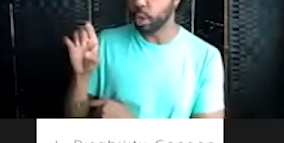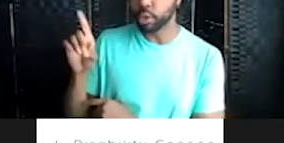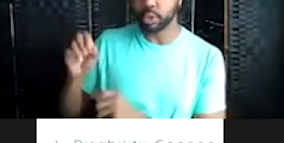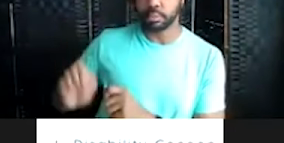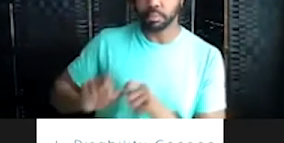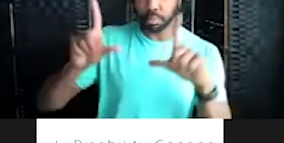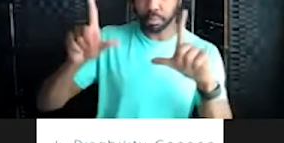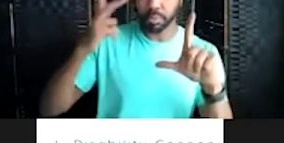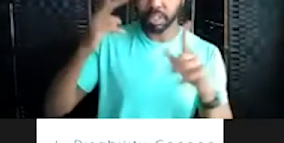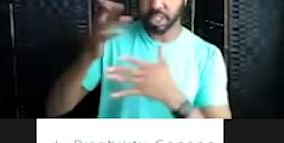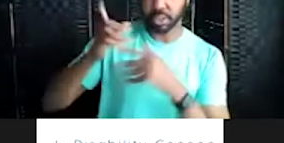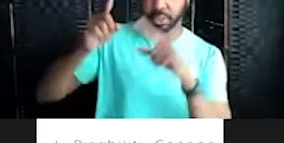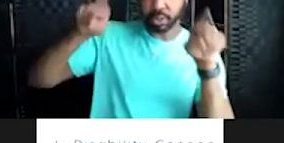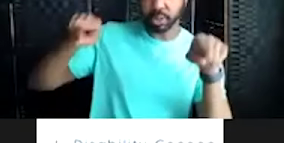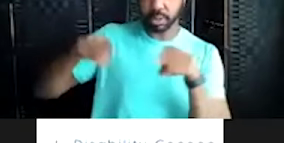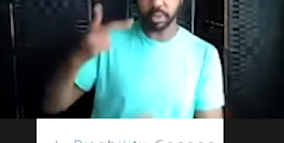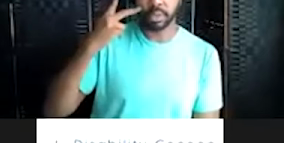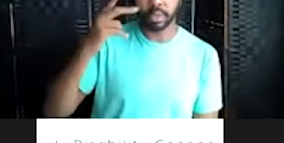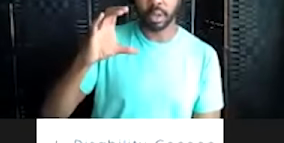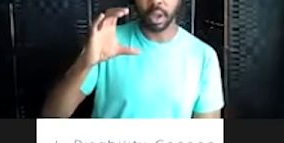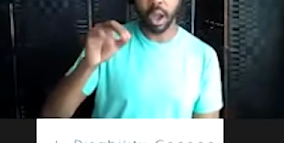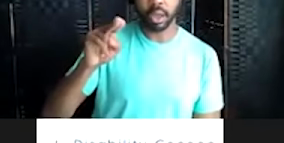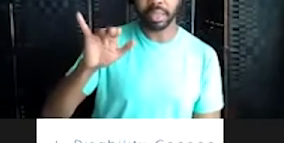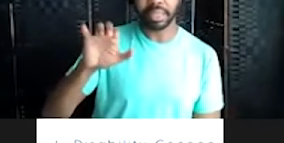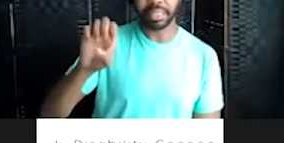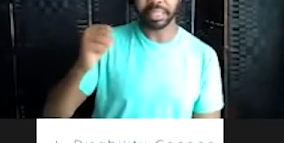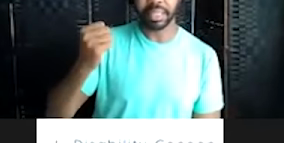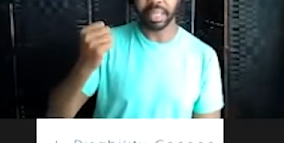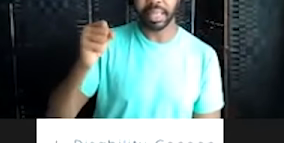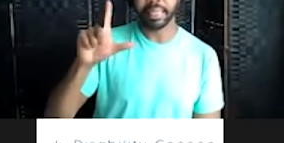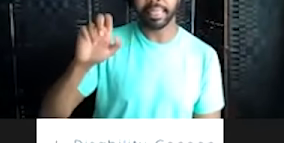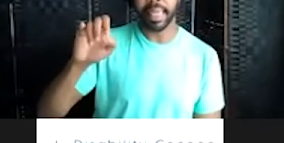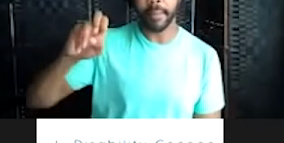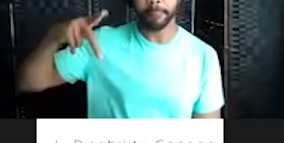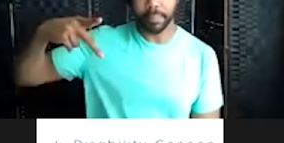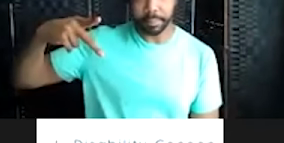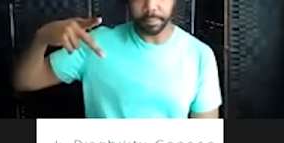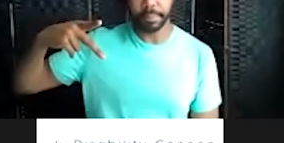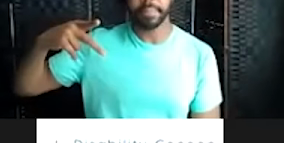lamp is listed there. I'm just going to tap on that. You can kind of see how it turned gray.